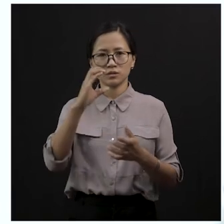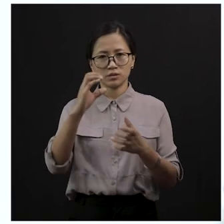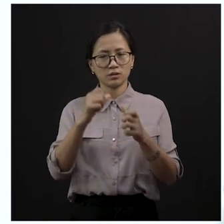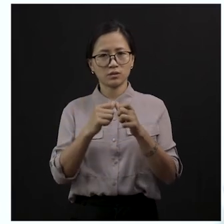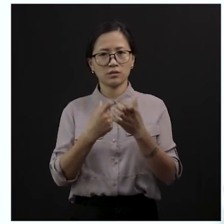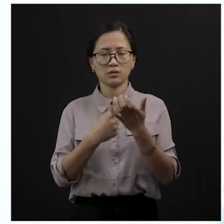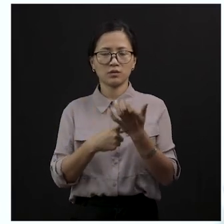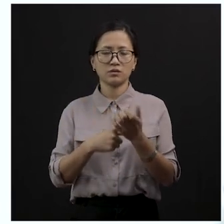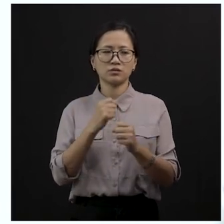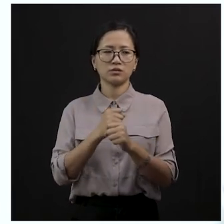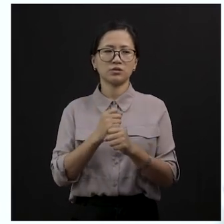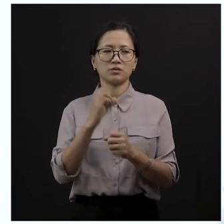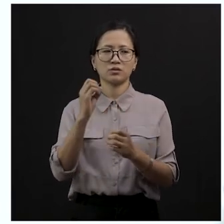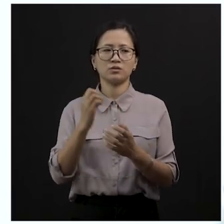cargo.